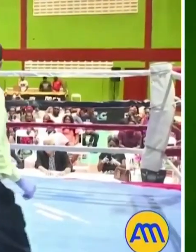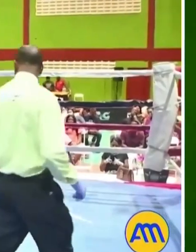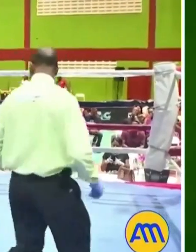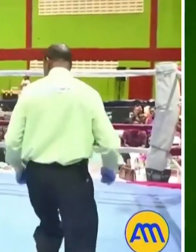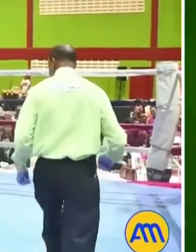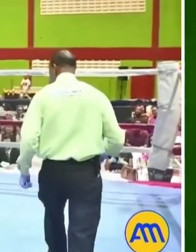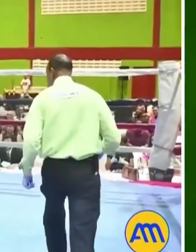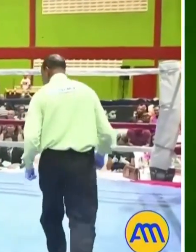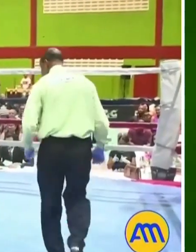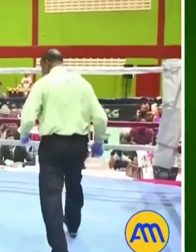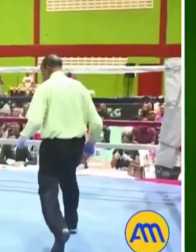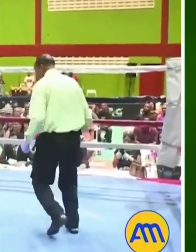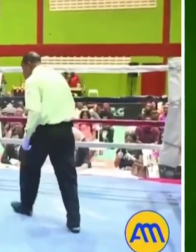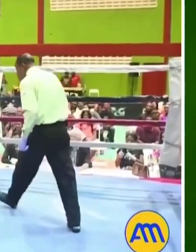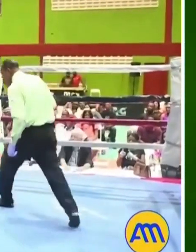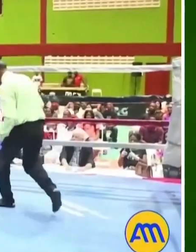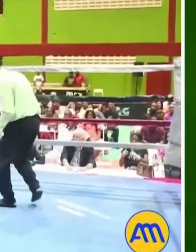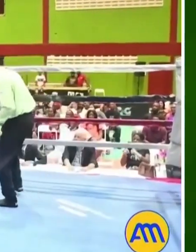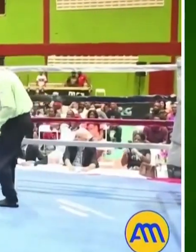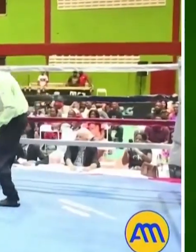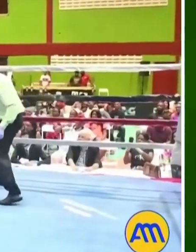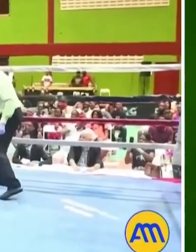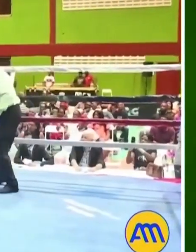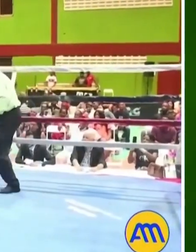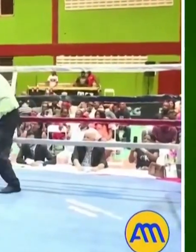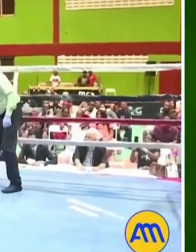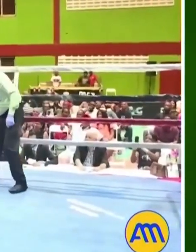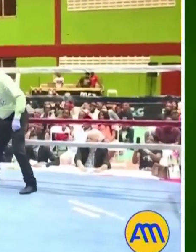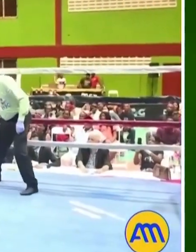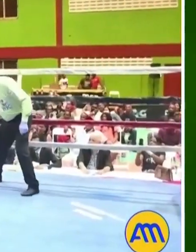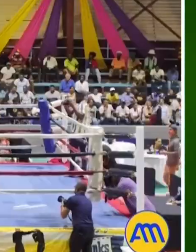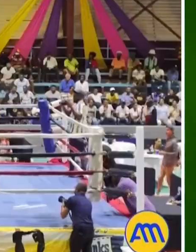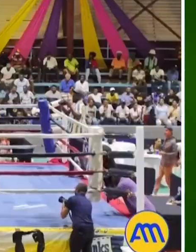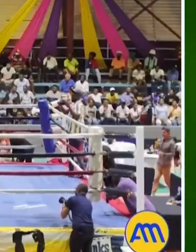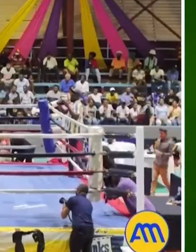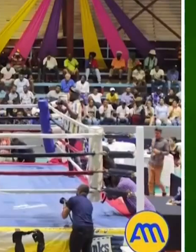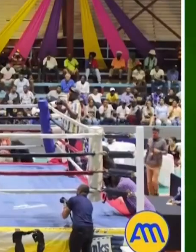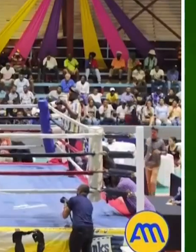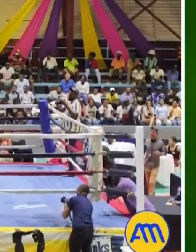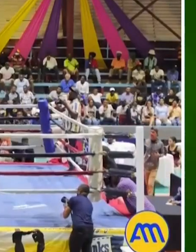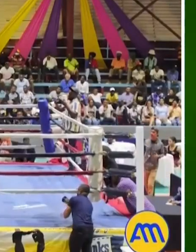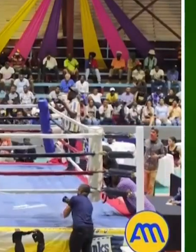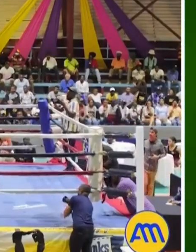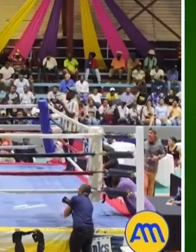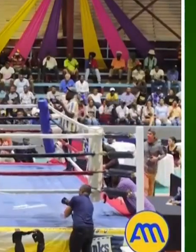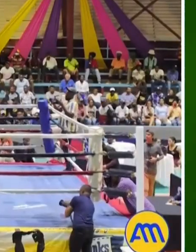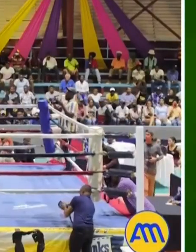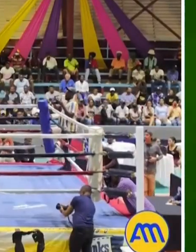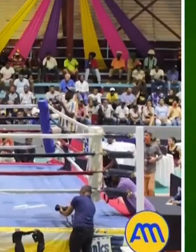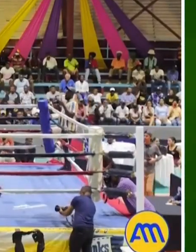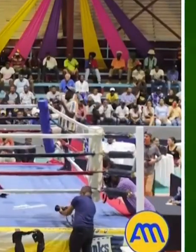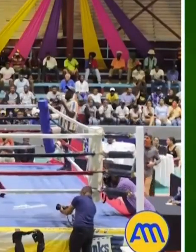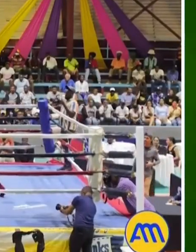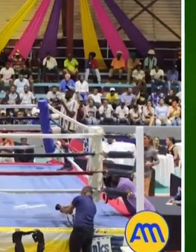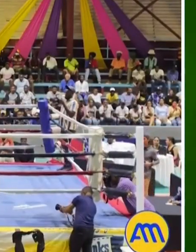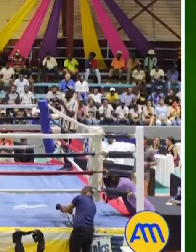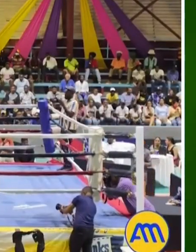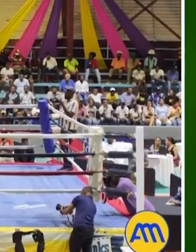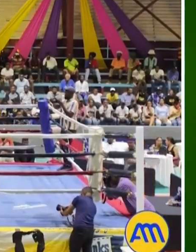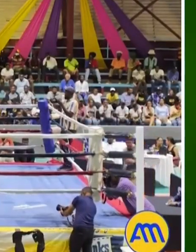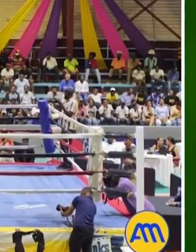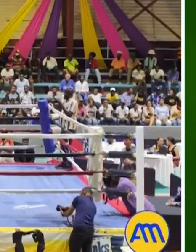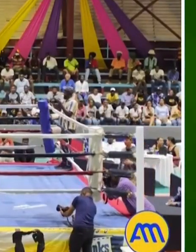under 2 minutes, with Emmanuel registering a first-round knockout. Meanwhile, in the super bantamweight, Blackman Jr., also in the red